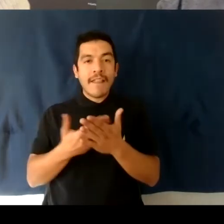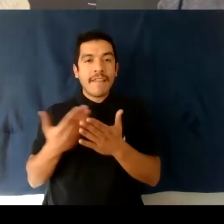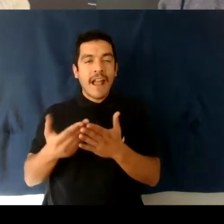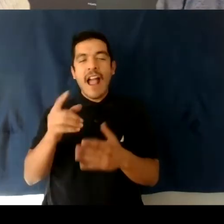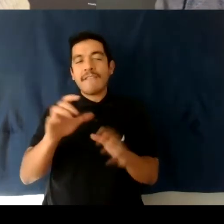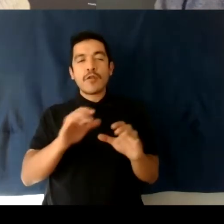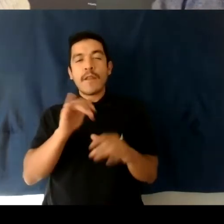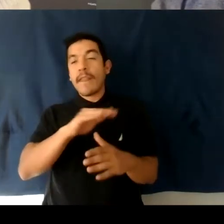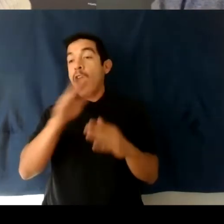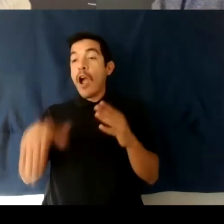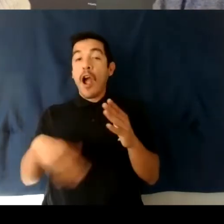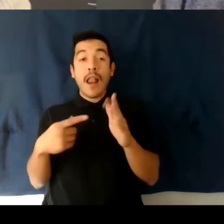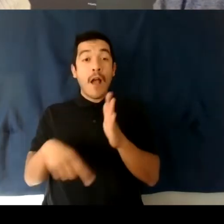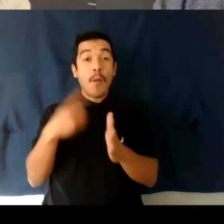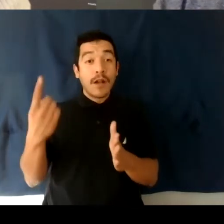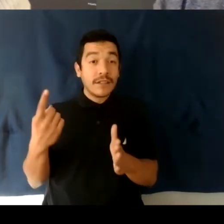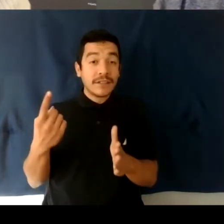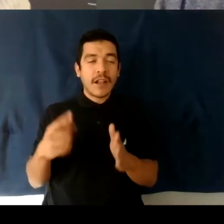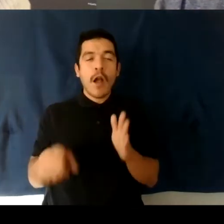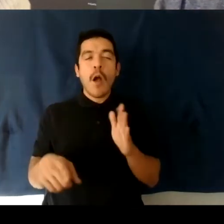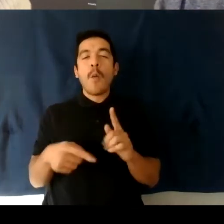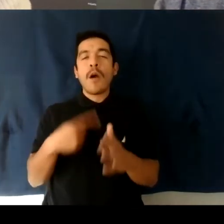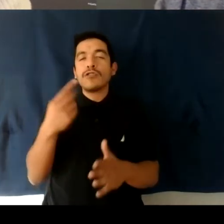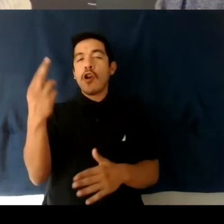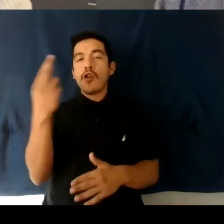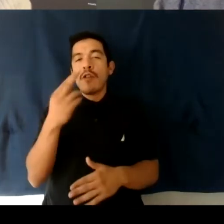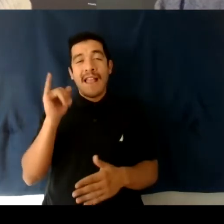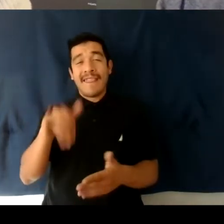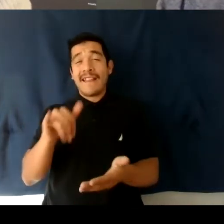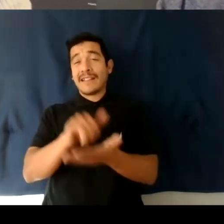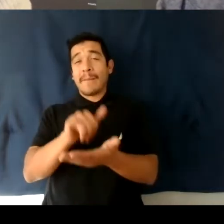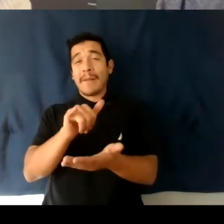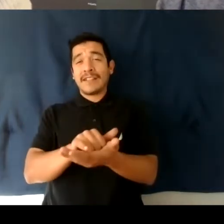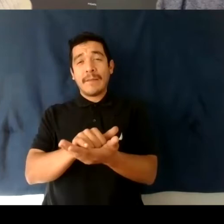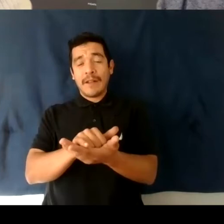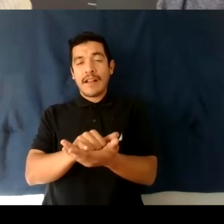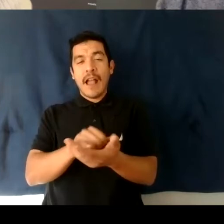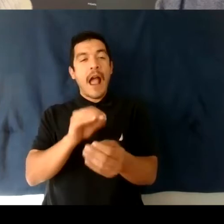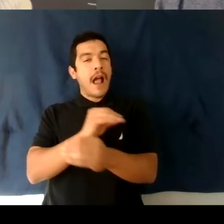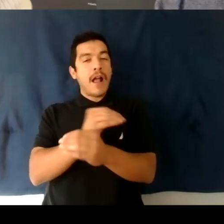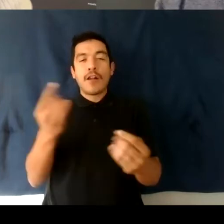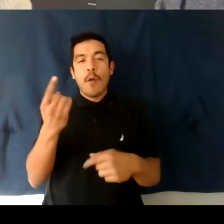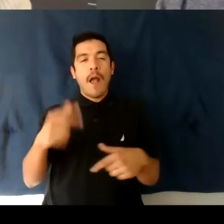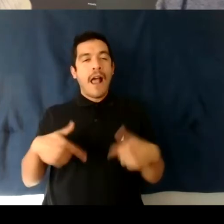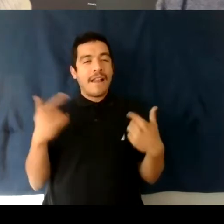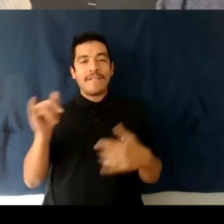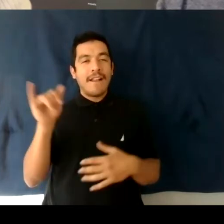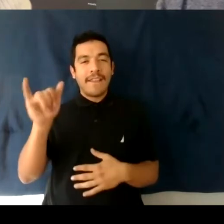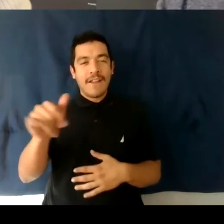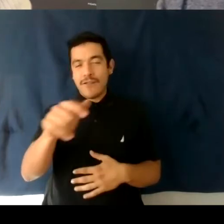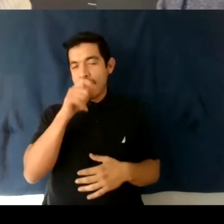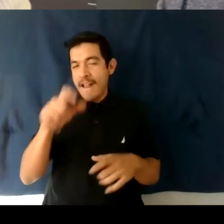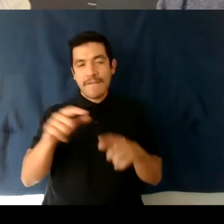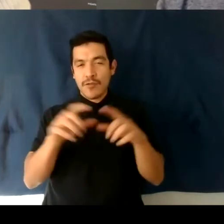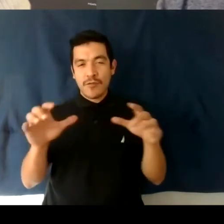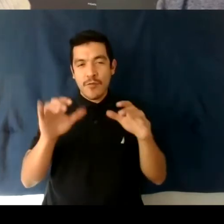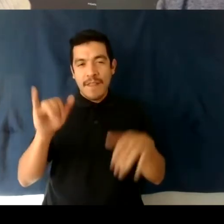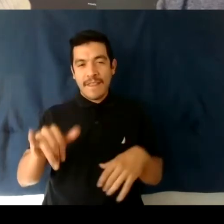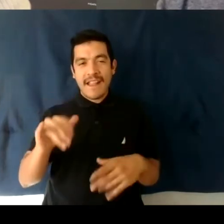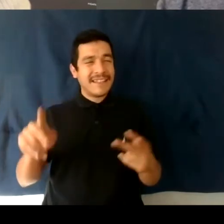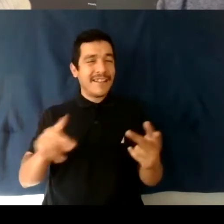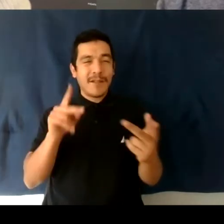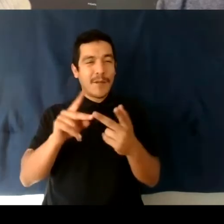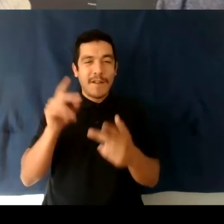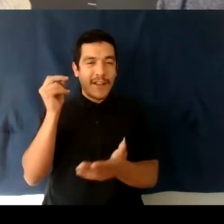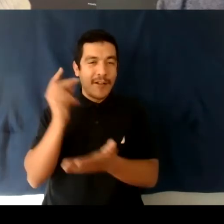and I have to do them all at once. Once you realize that like that is literally impossible and no one, you don't have to do that. It's perfectly,